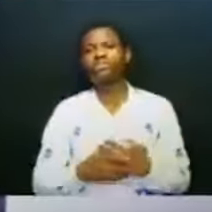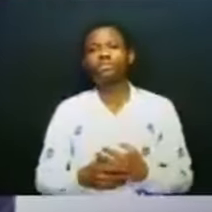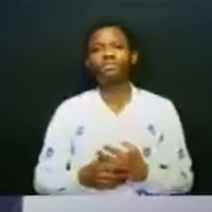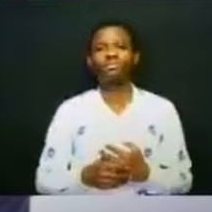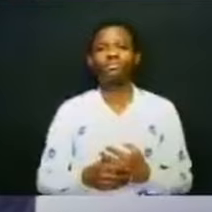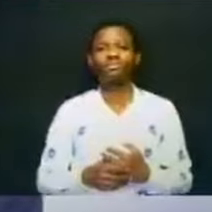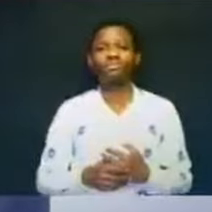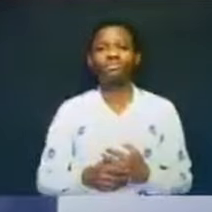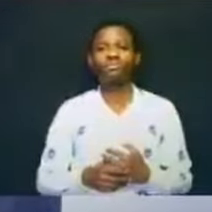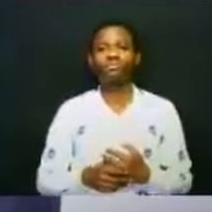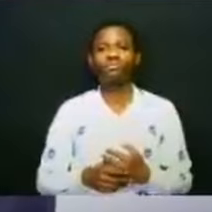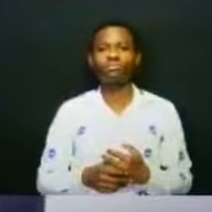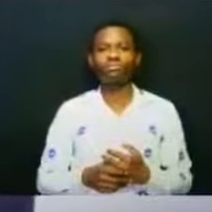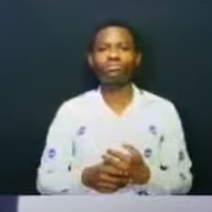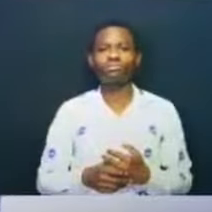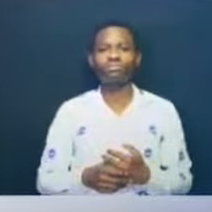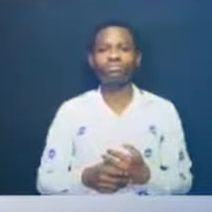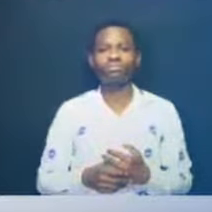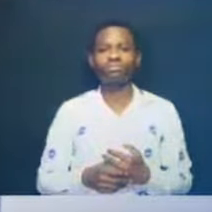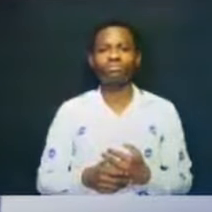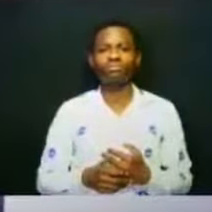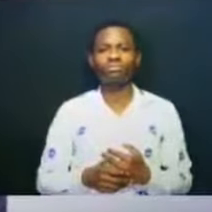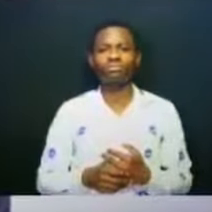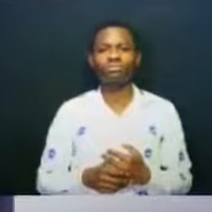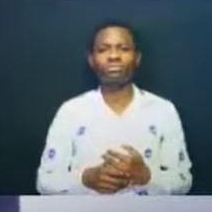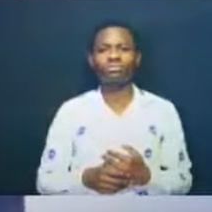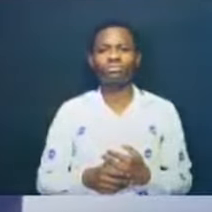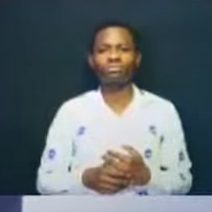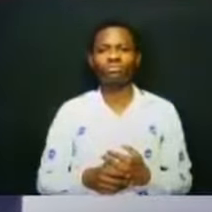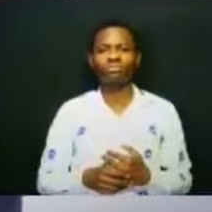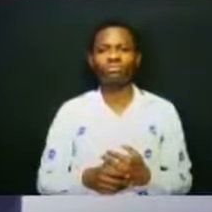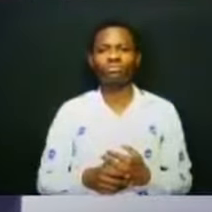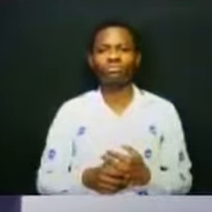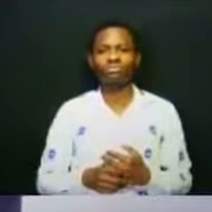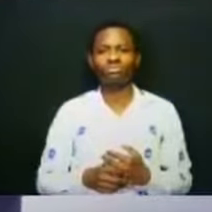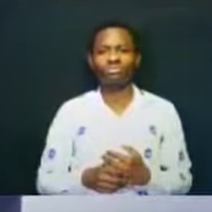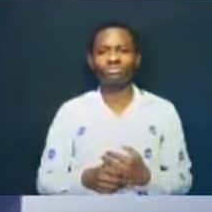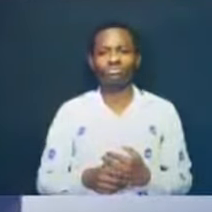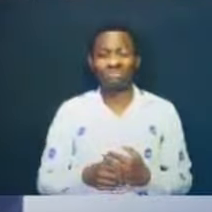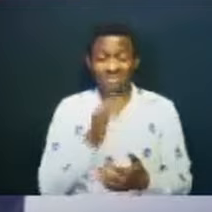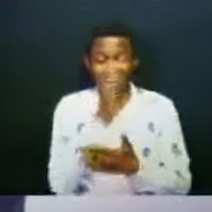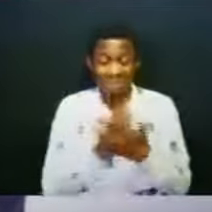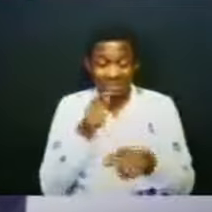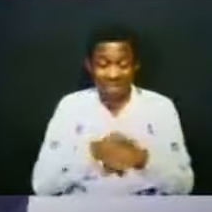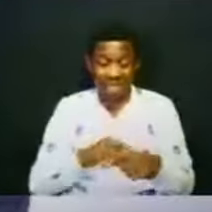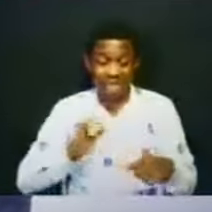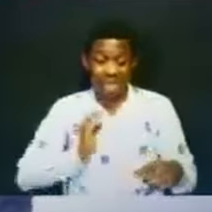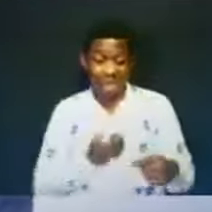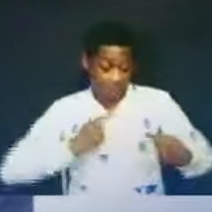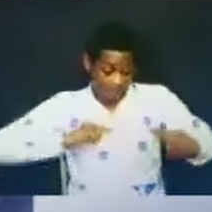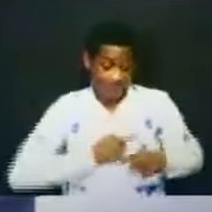I'll be talking about the fact that sometimes even our bitterness are not against human beings. They are against God himself.